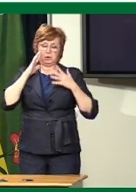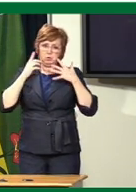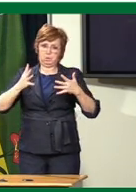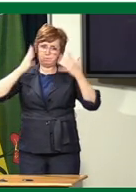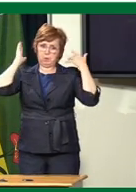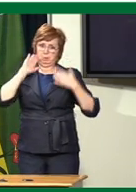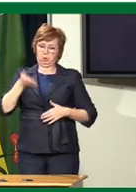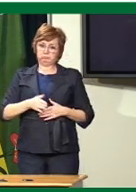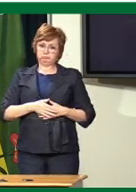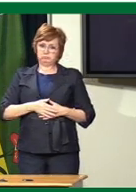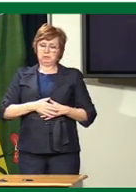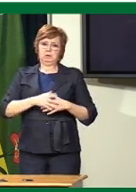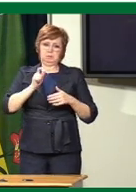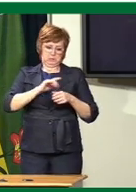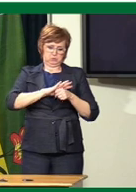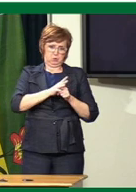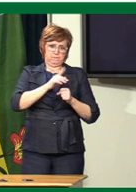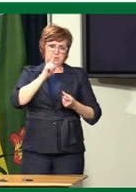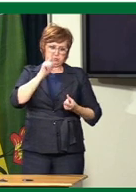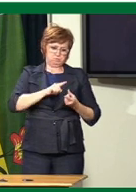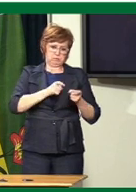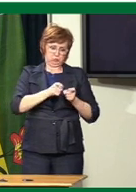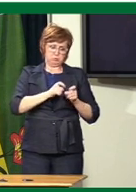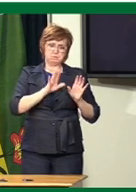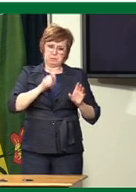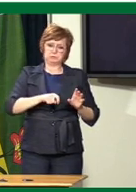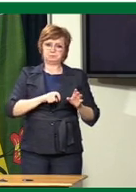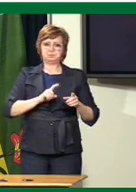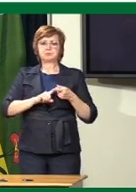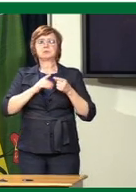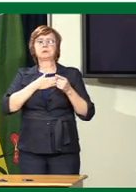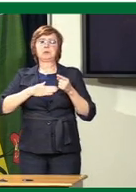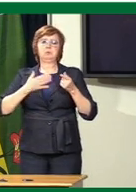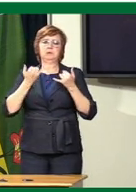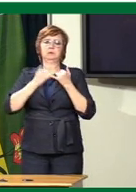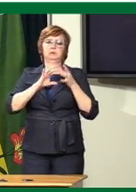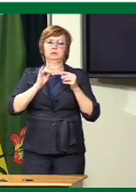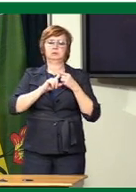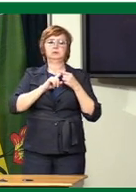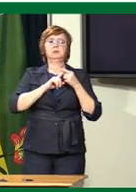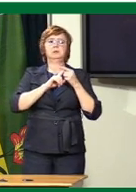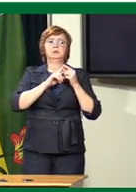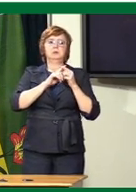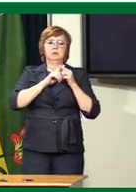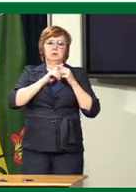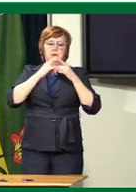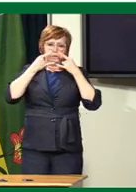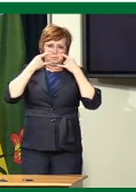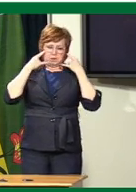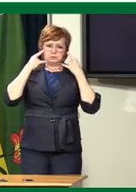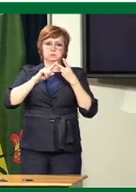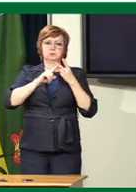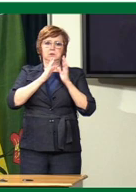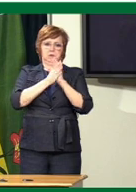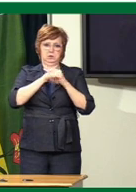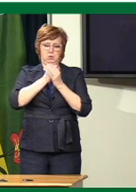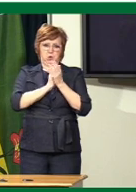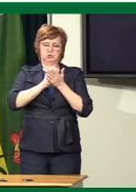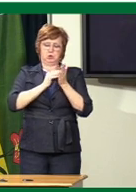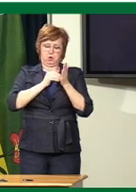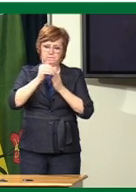in closing, I'd just like to say again, shrink your bubbles as small as possible. Wash your hands regularly. Don't go to work or out in public if you're ill unless you're going to